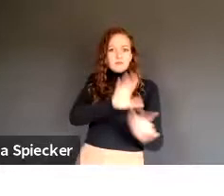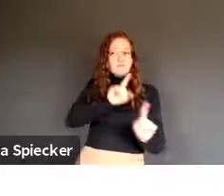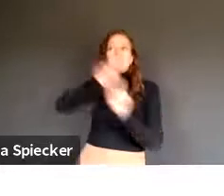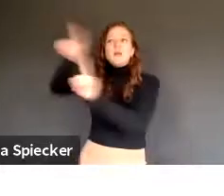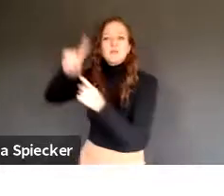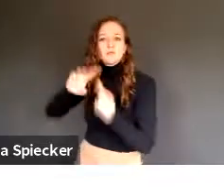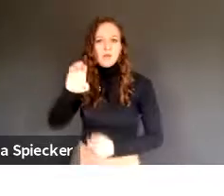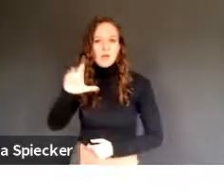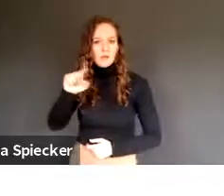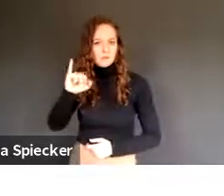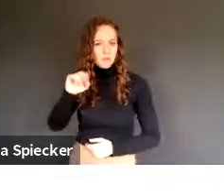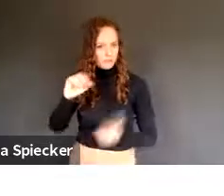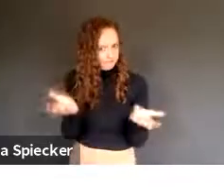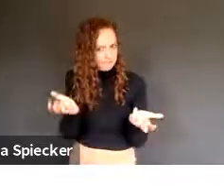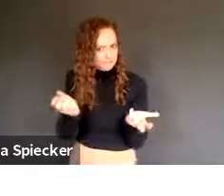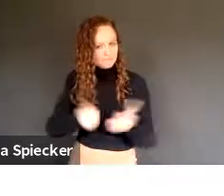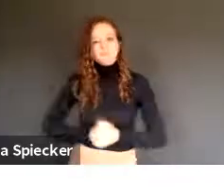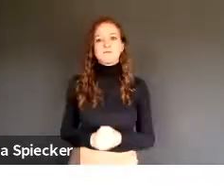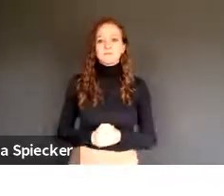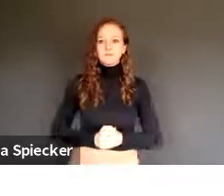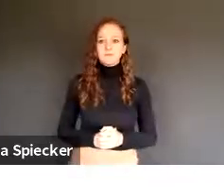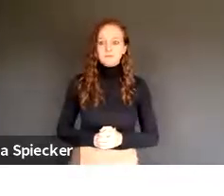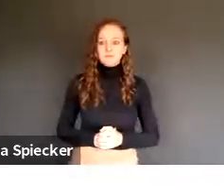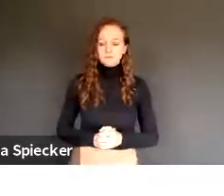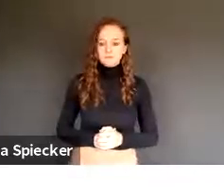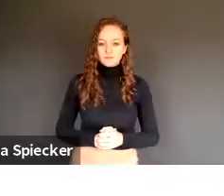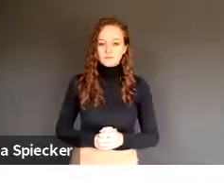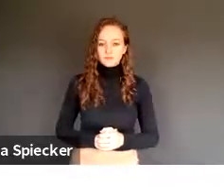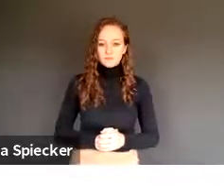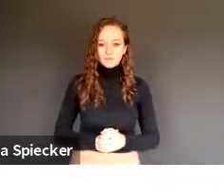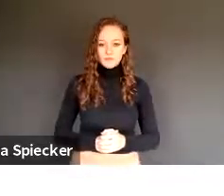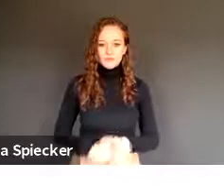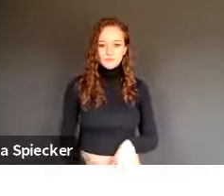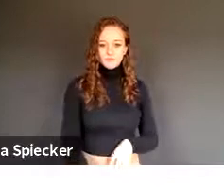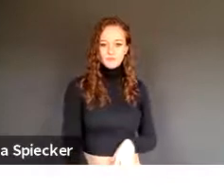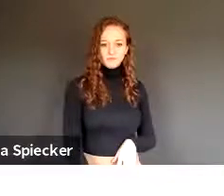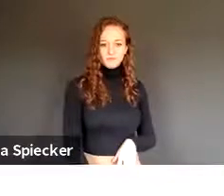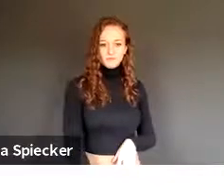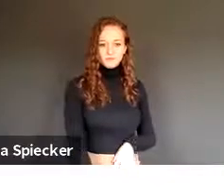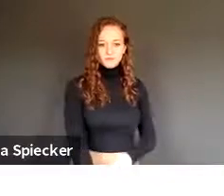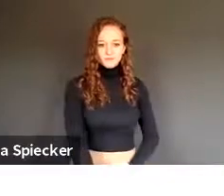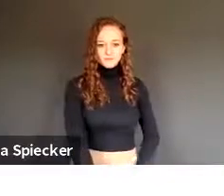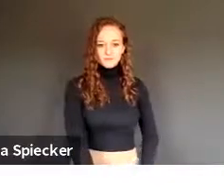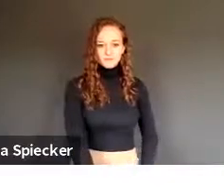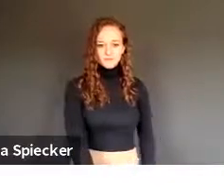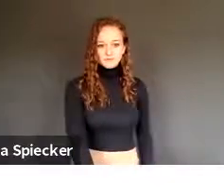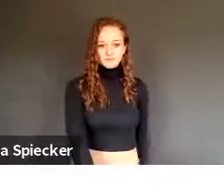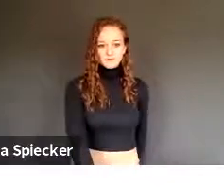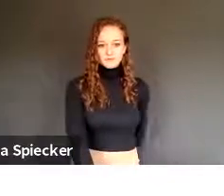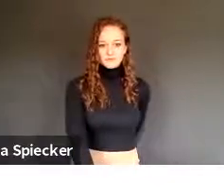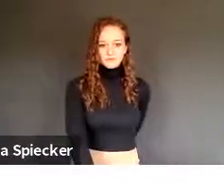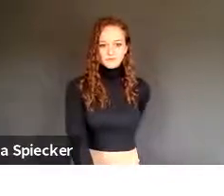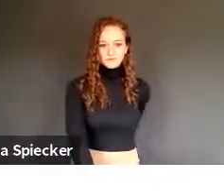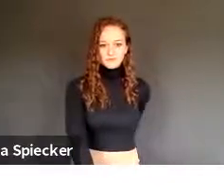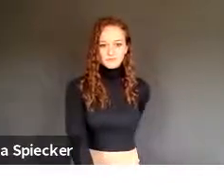processes is different depending on the demographic traits of the species of interest, as well as their response to El Nino, and that's what I wanted to